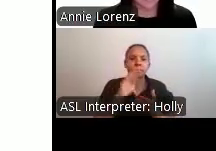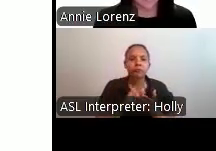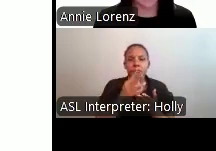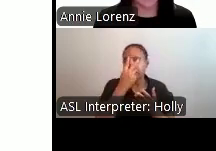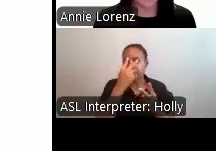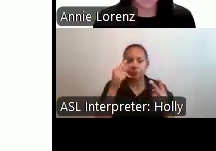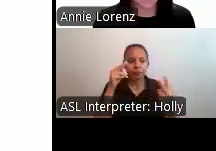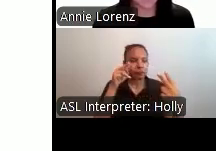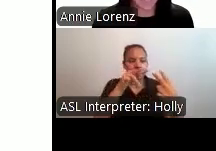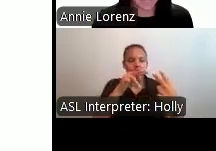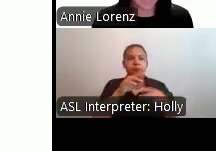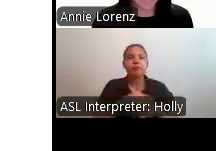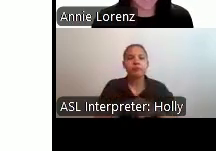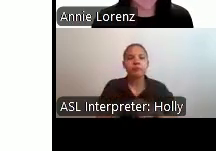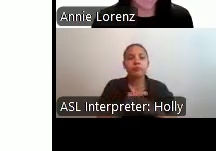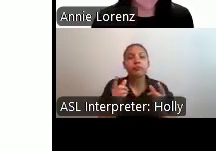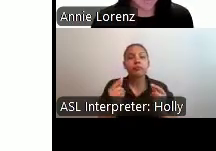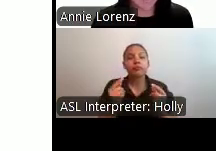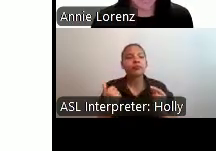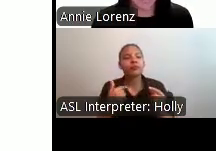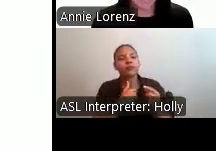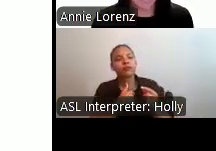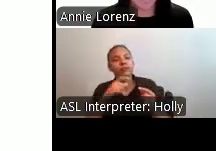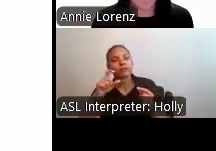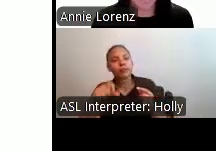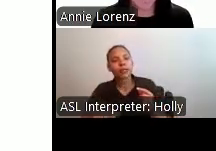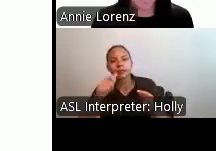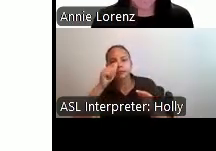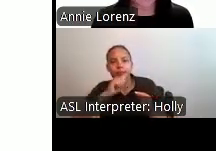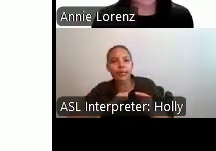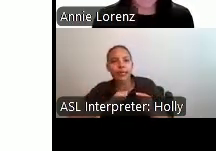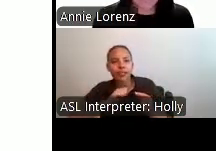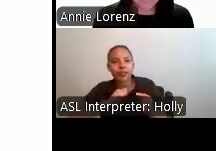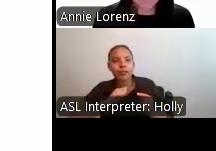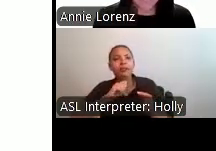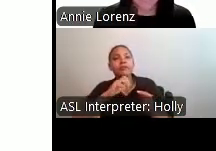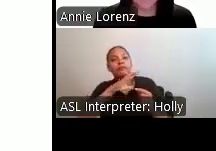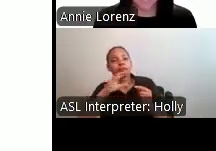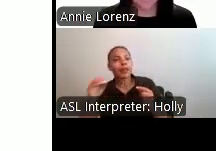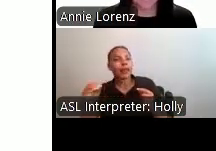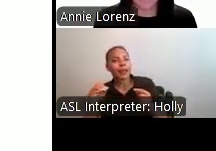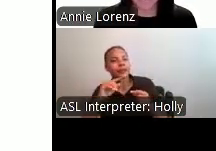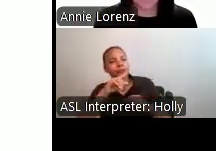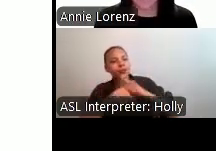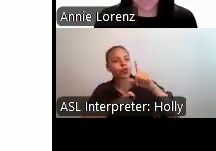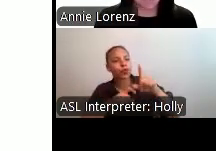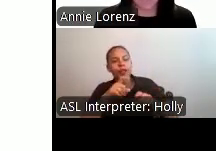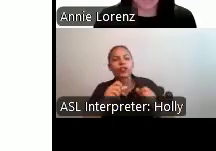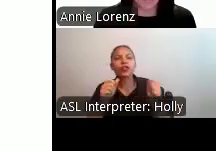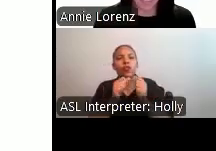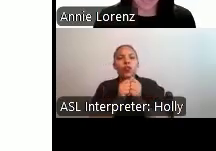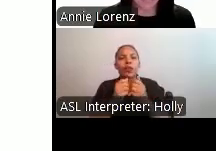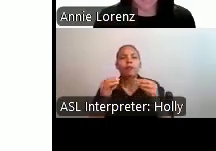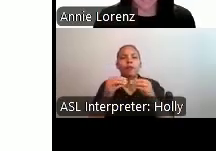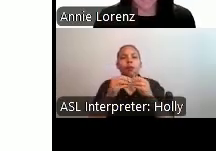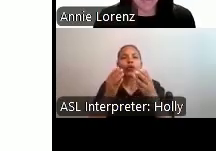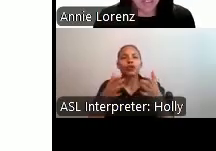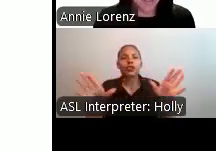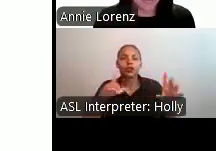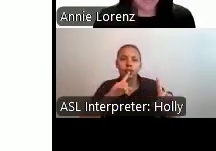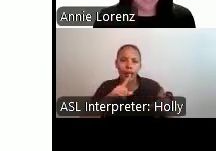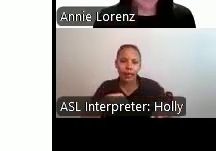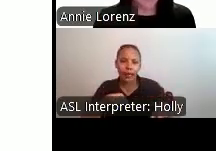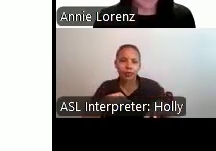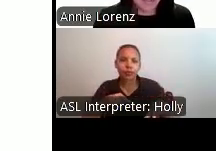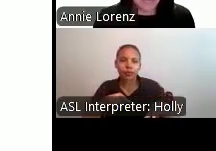questions while we are expressing patience and availability. It's helpful to see these behaviors not as problems to correct, but as